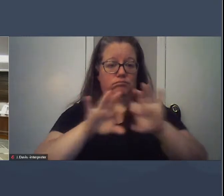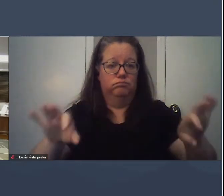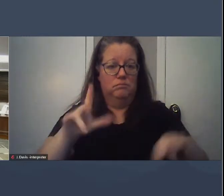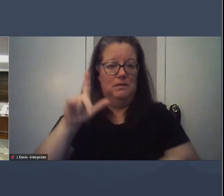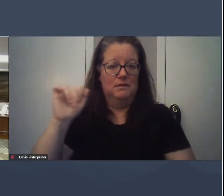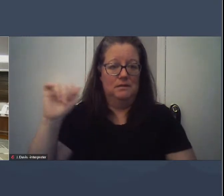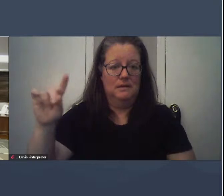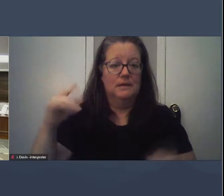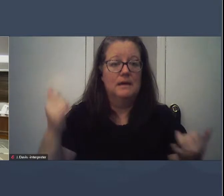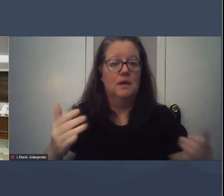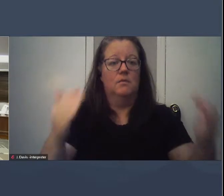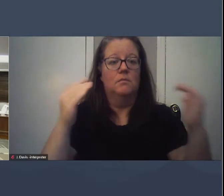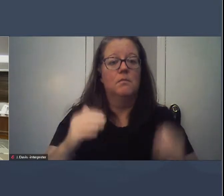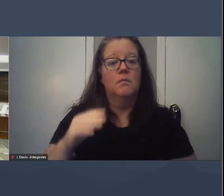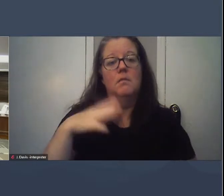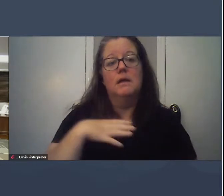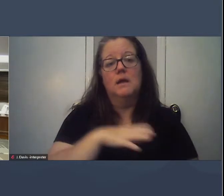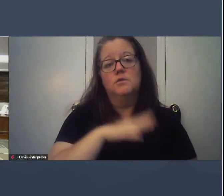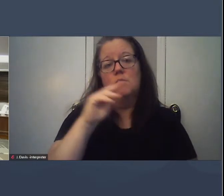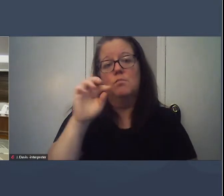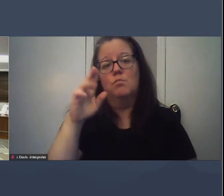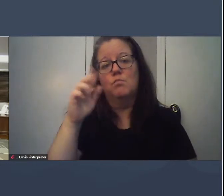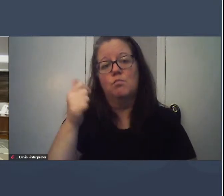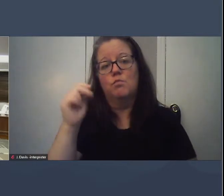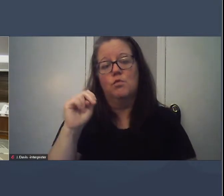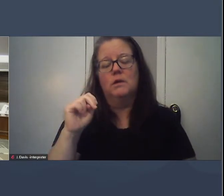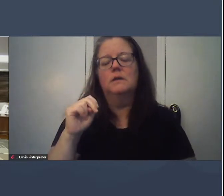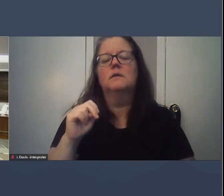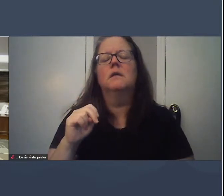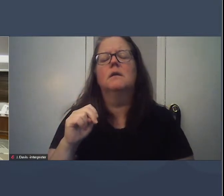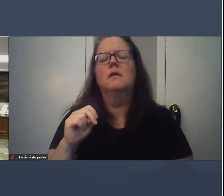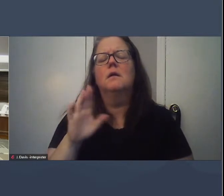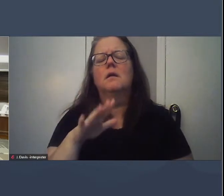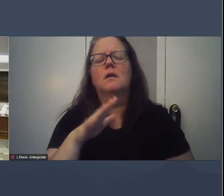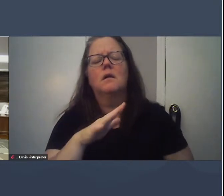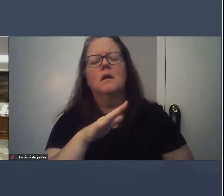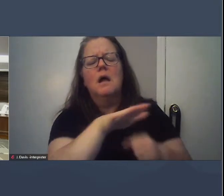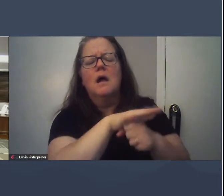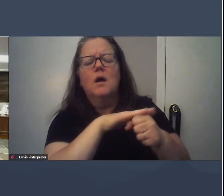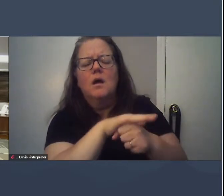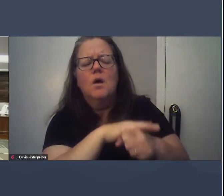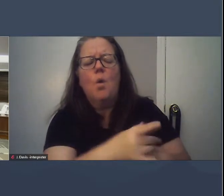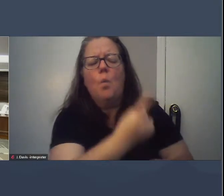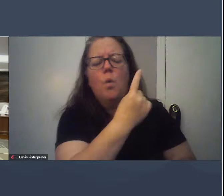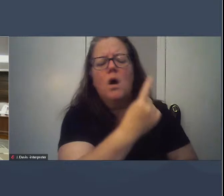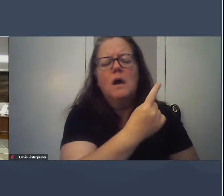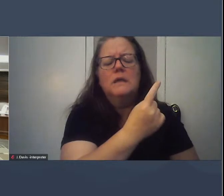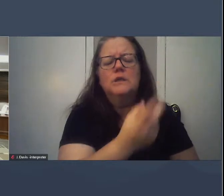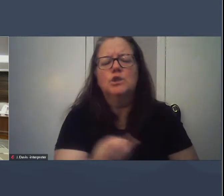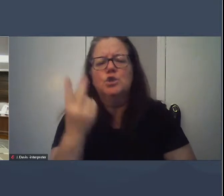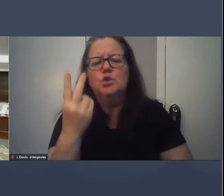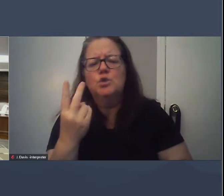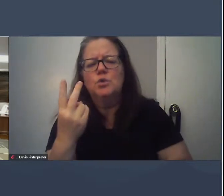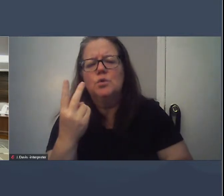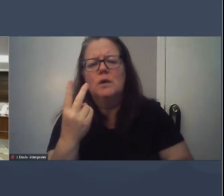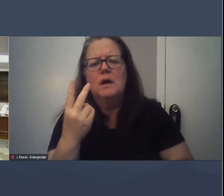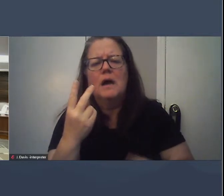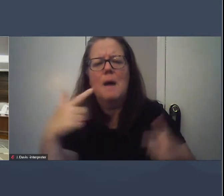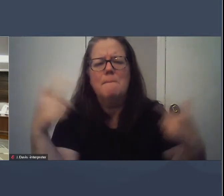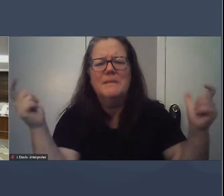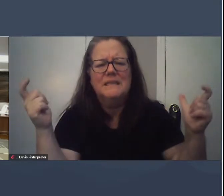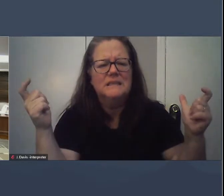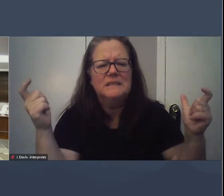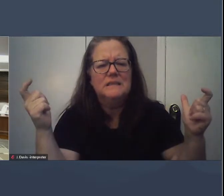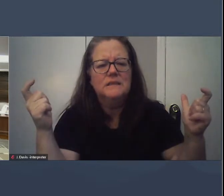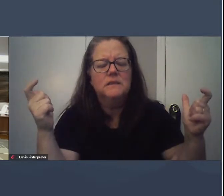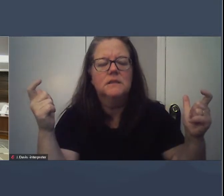Thank you. Quick question. I think I just missed the number earlier. How large is a zone 1 and zone 2, or is it vary per wellhead? It's